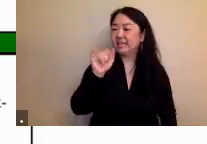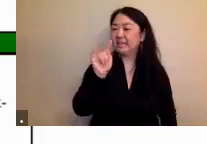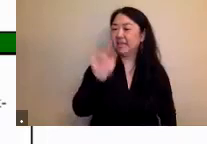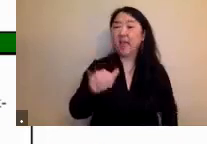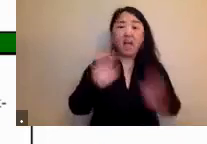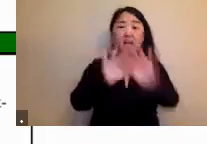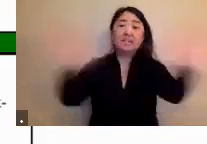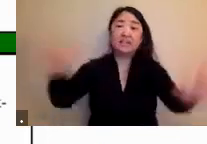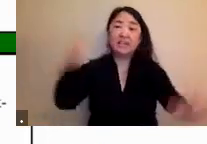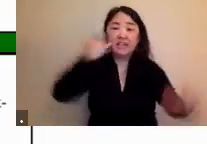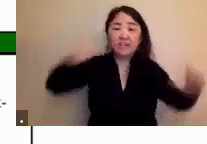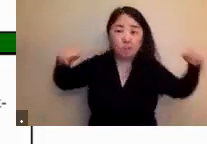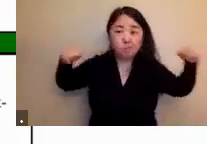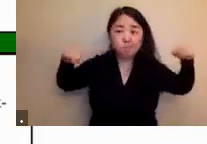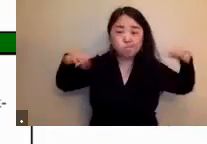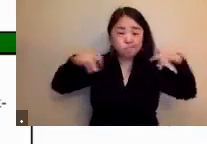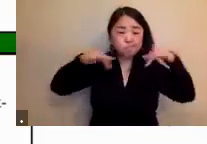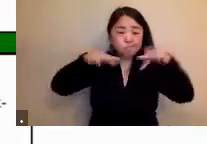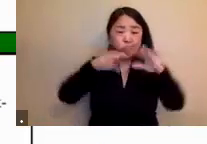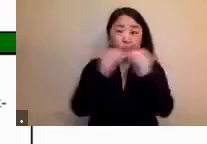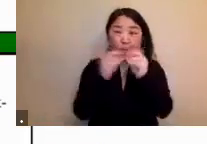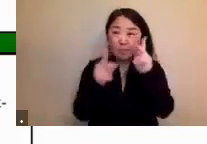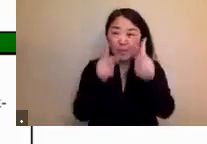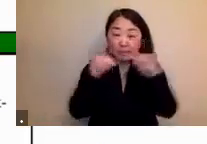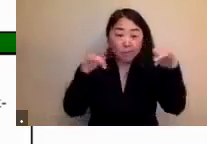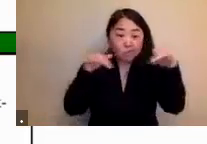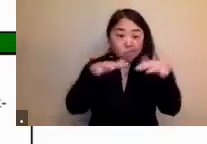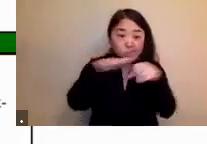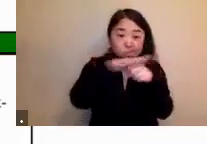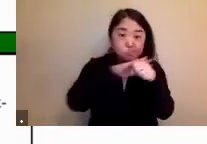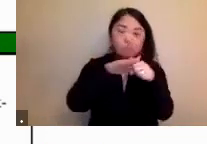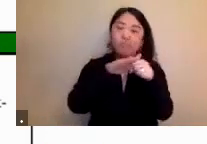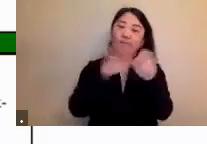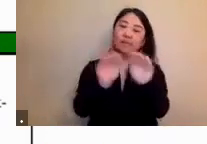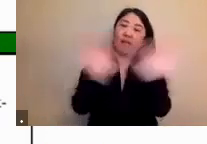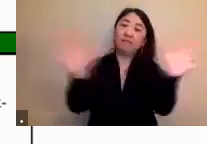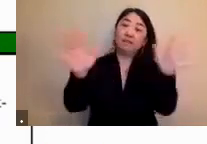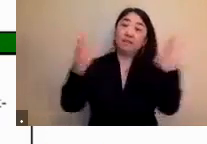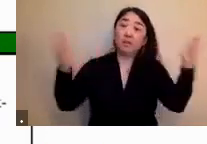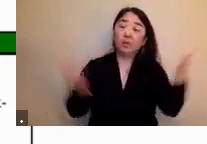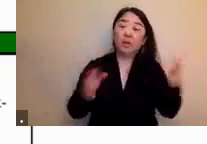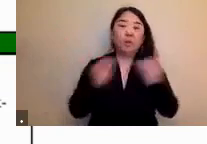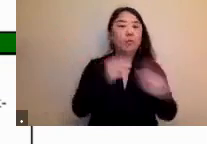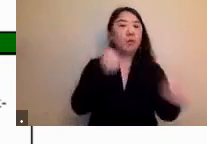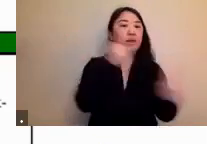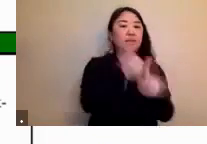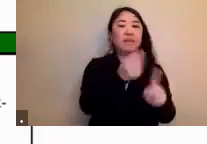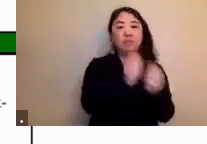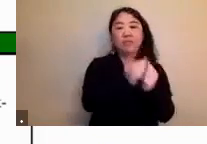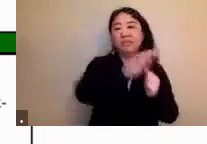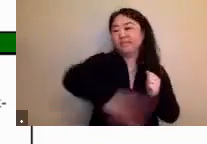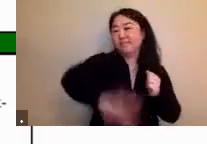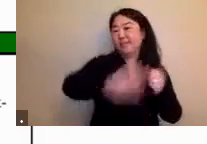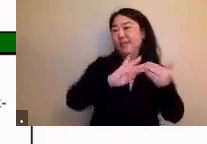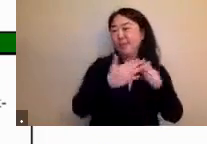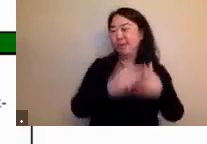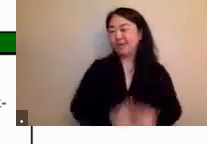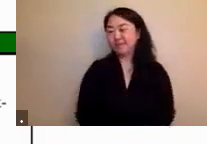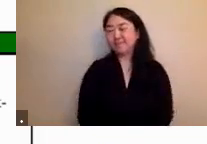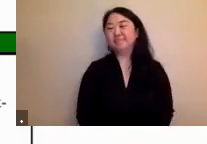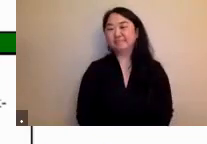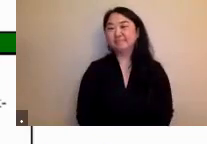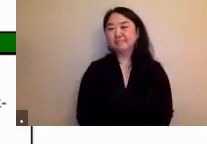people per capita, then obviously there is going to be a greater impact on the community